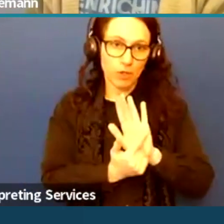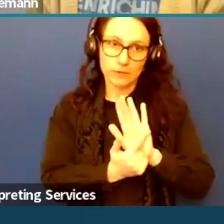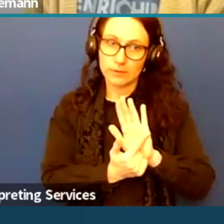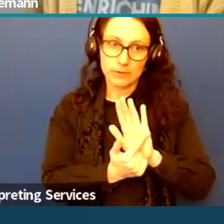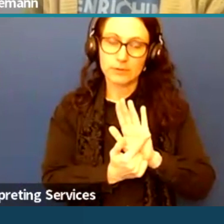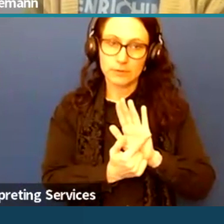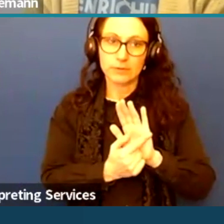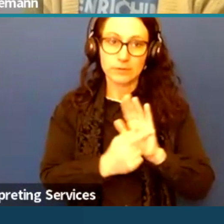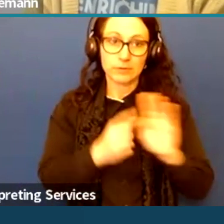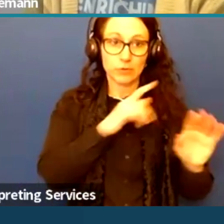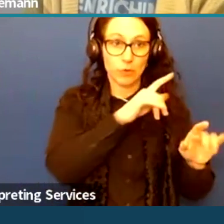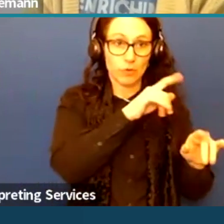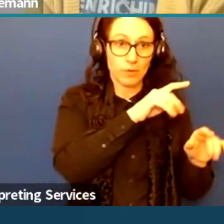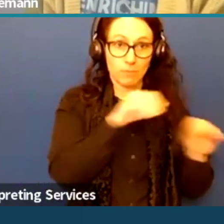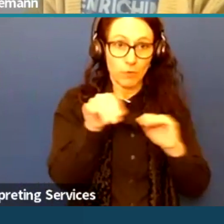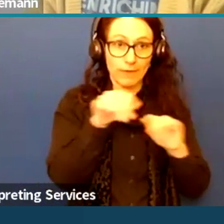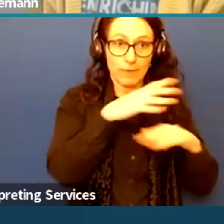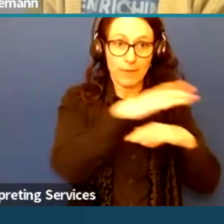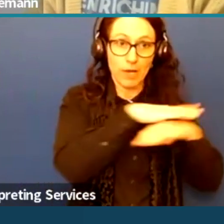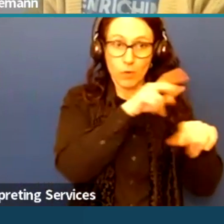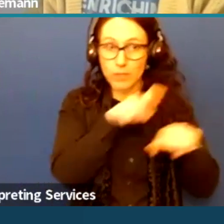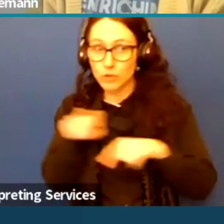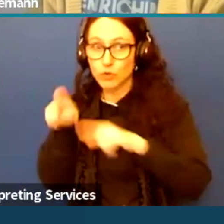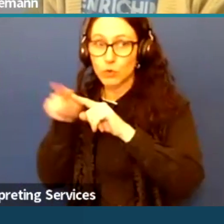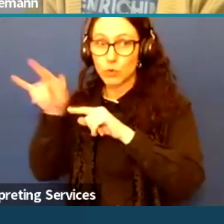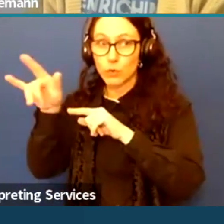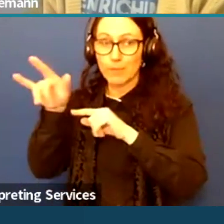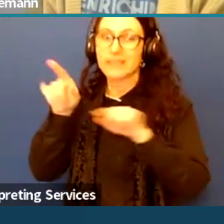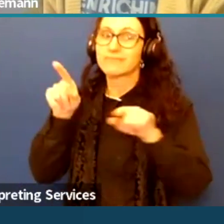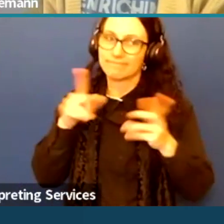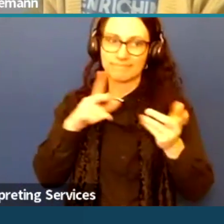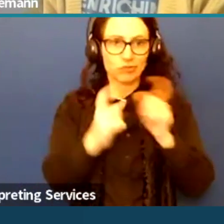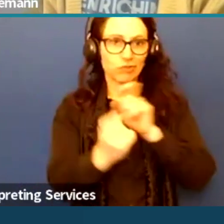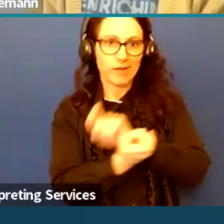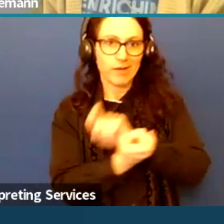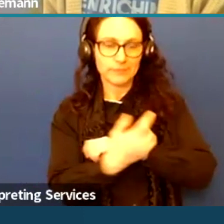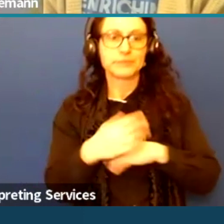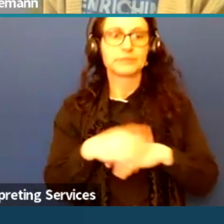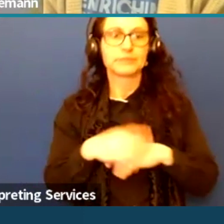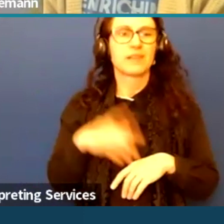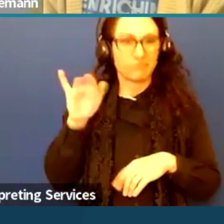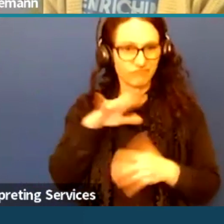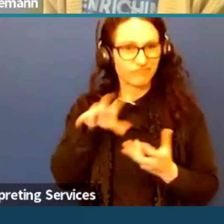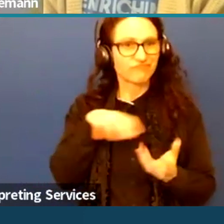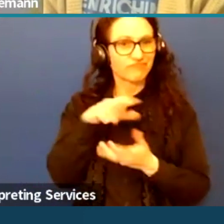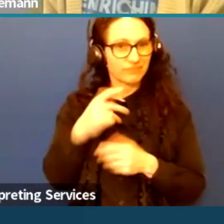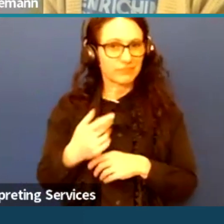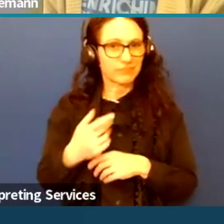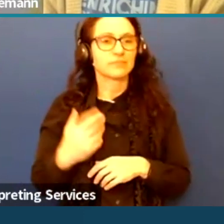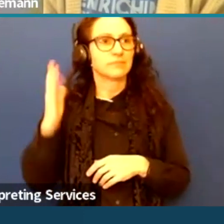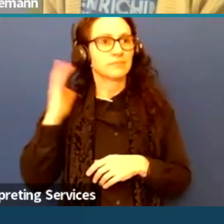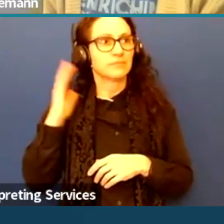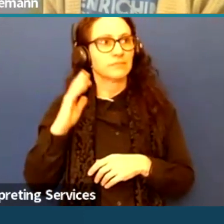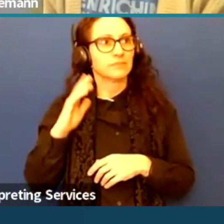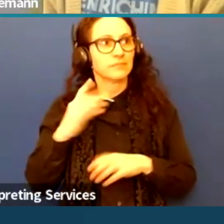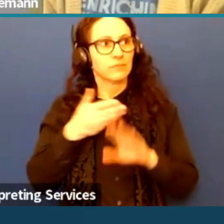takes over. And that has been very confusing, I think, for a lot of people, because back in 2020, well, prior to